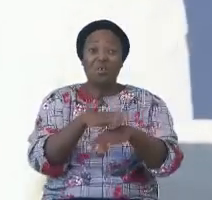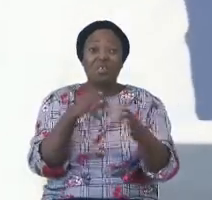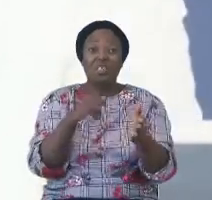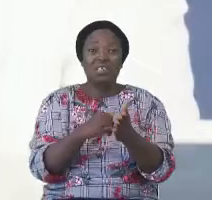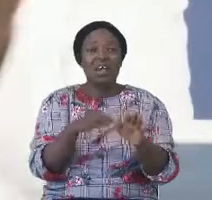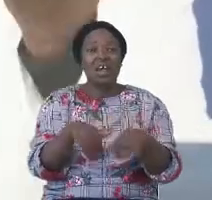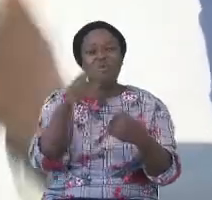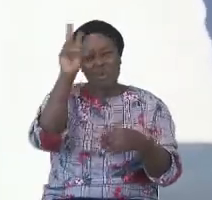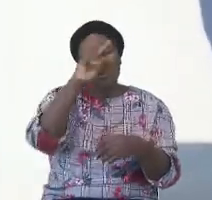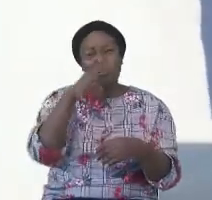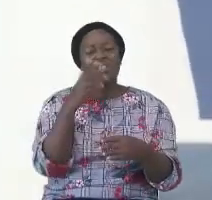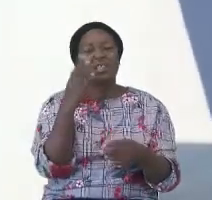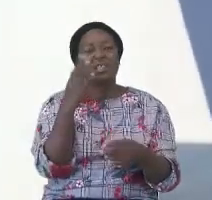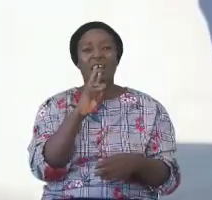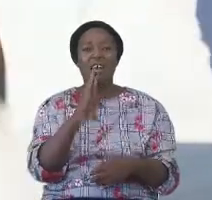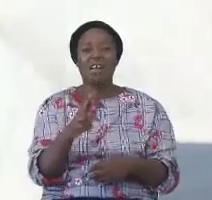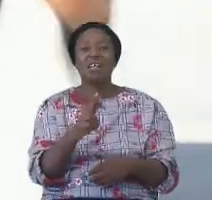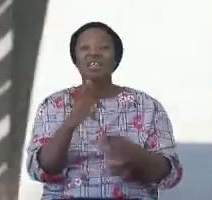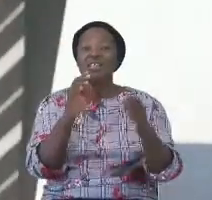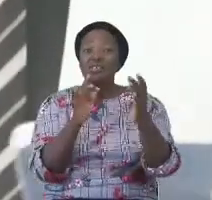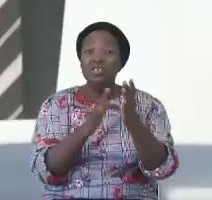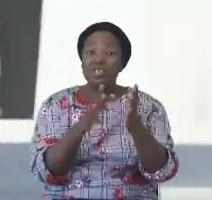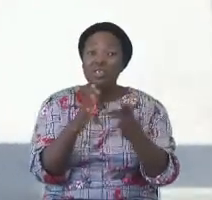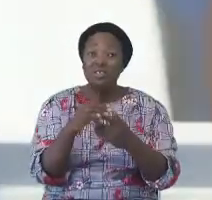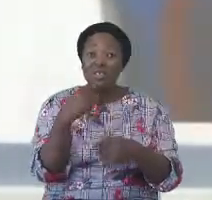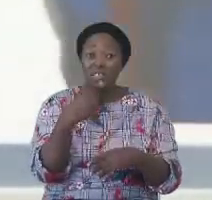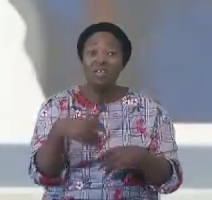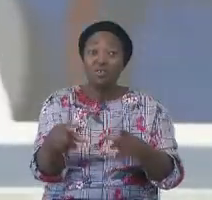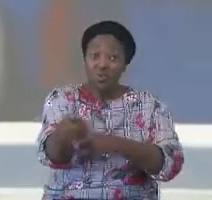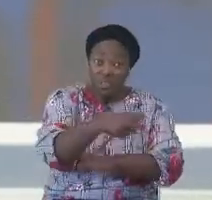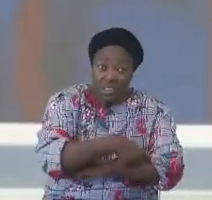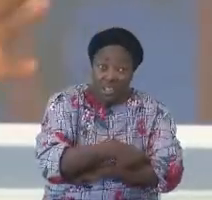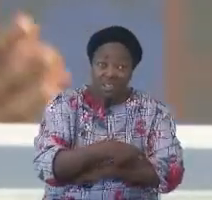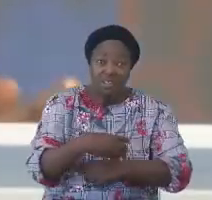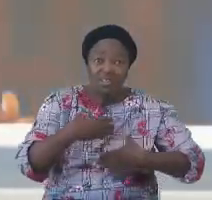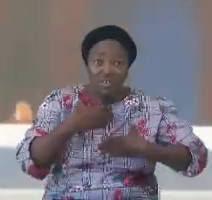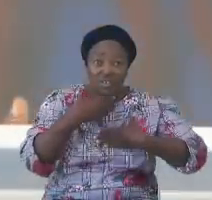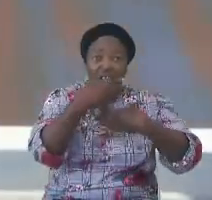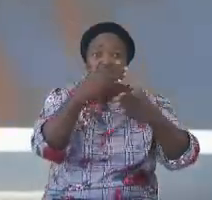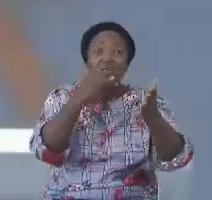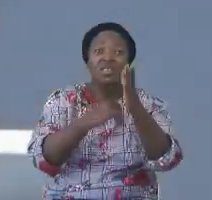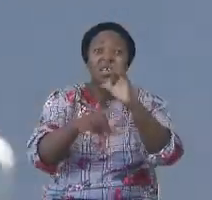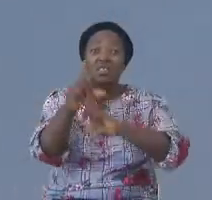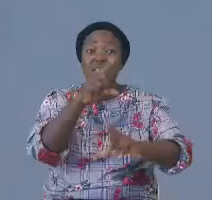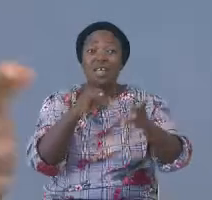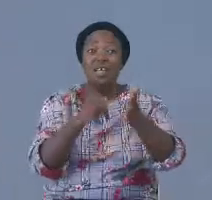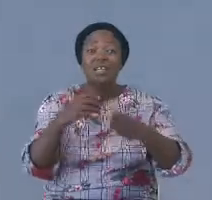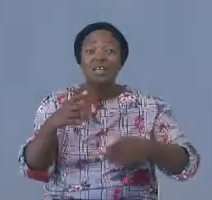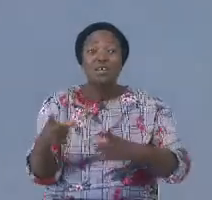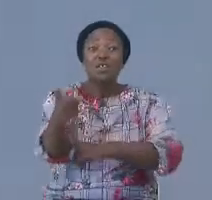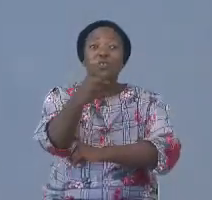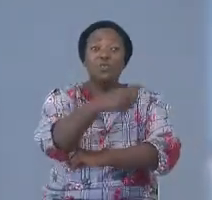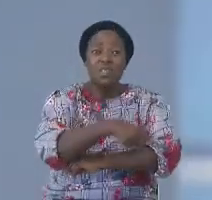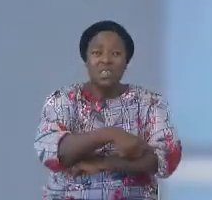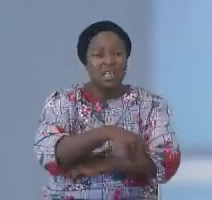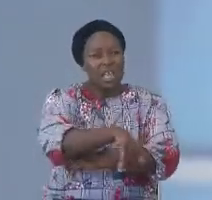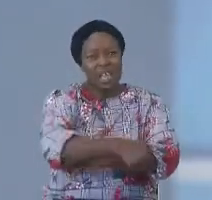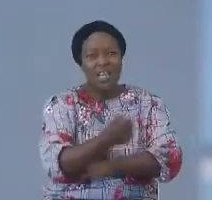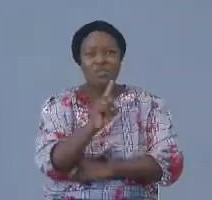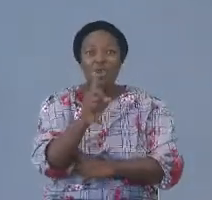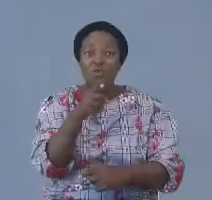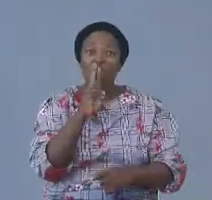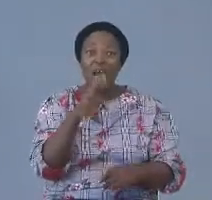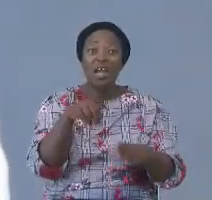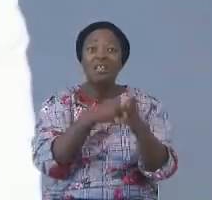waged you know so what dimension how ignorant jesus said today somebody help me